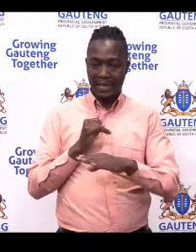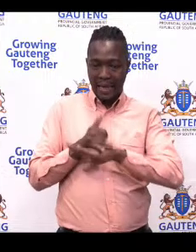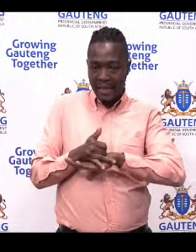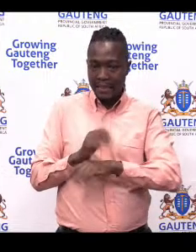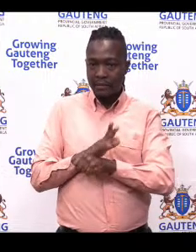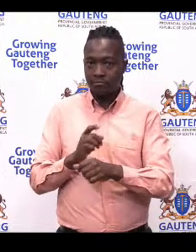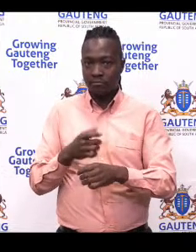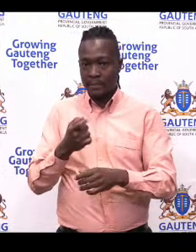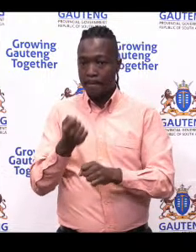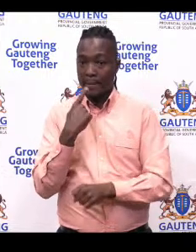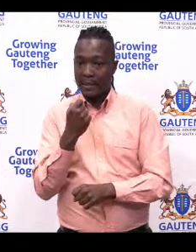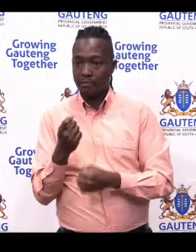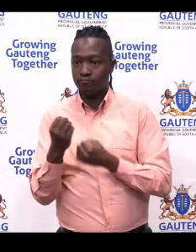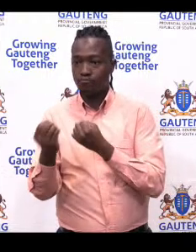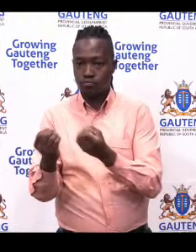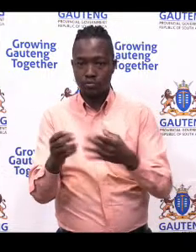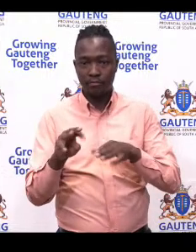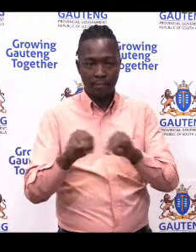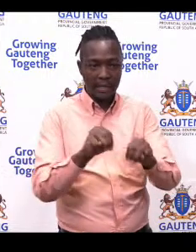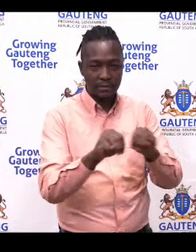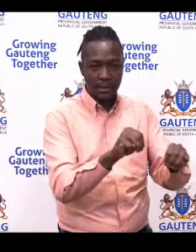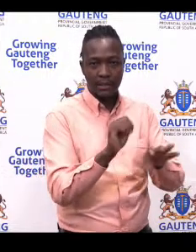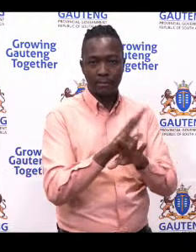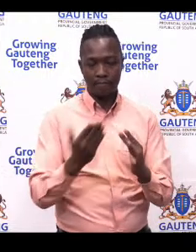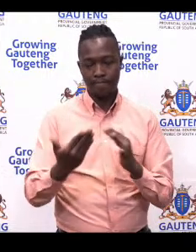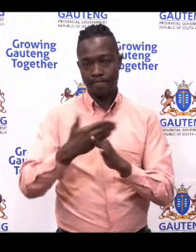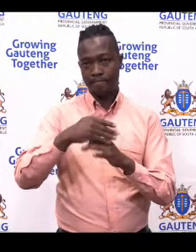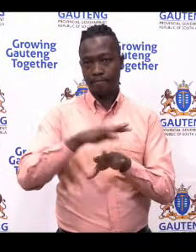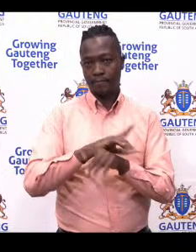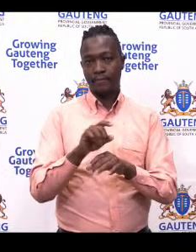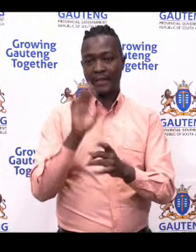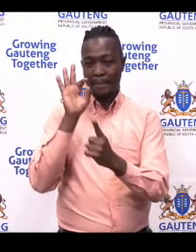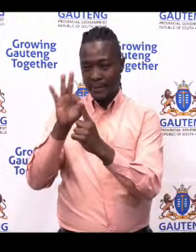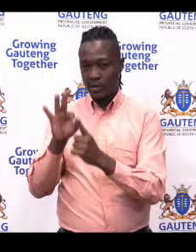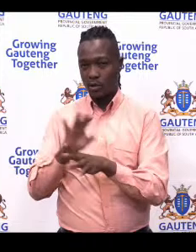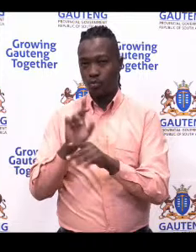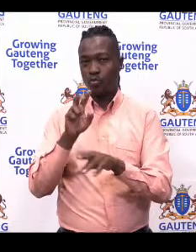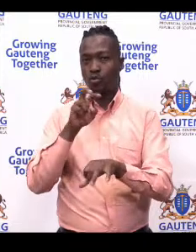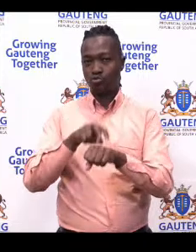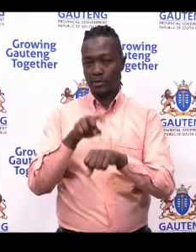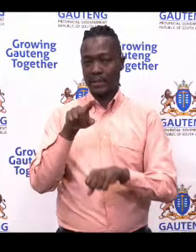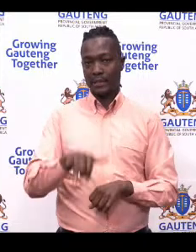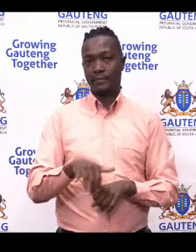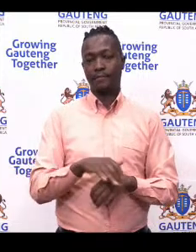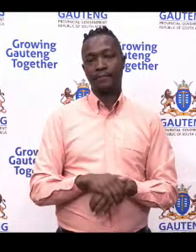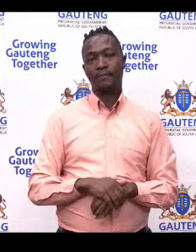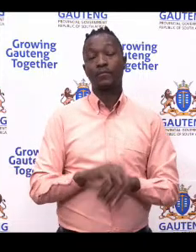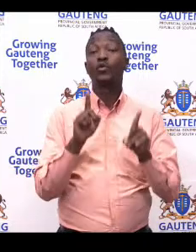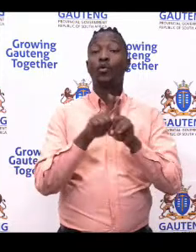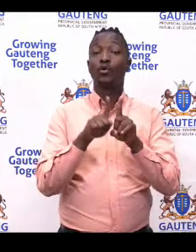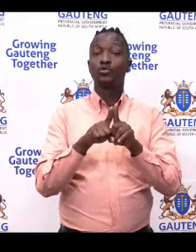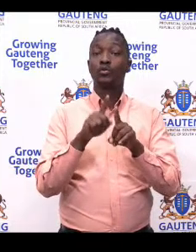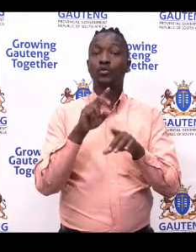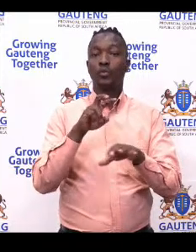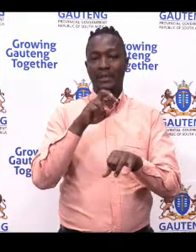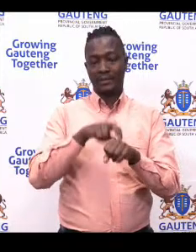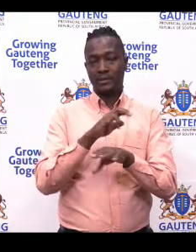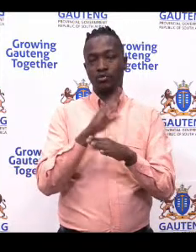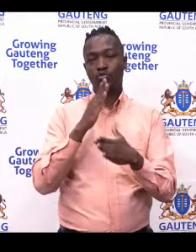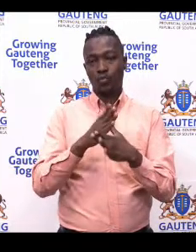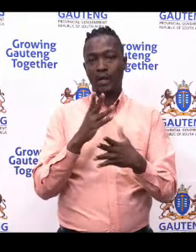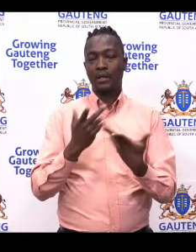up medical management and intervention, particularly for those who need it. We also need to work towards making sure